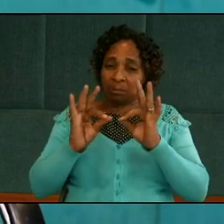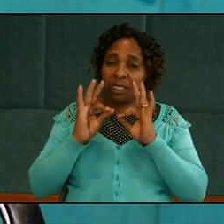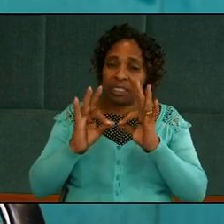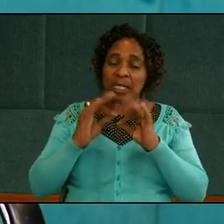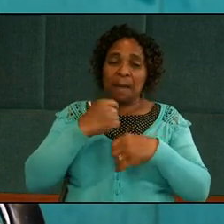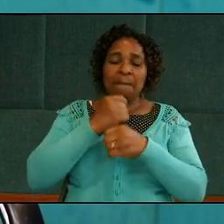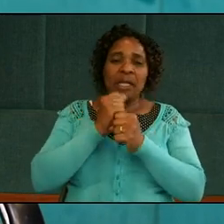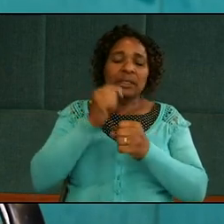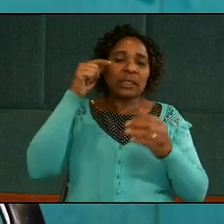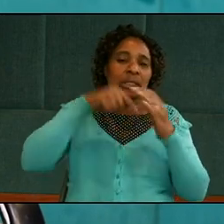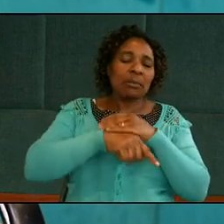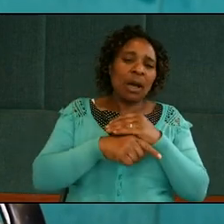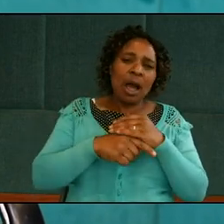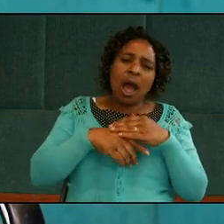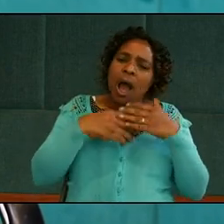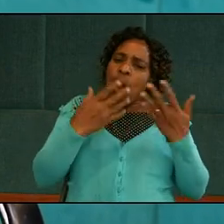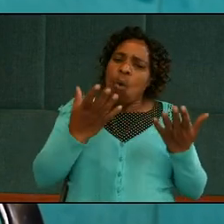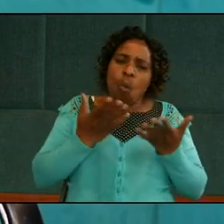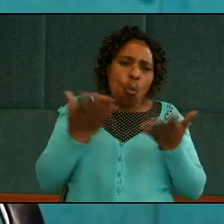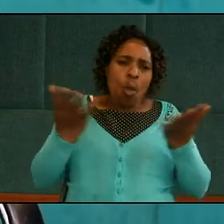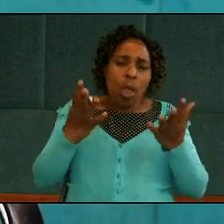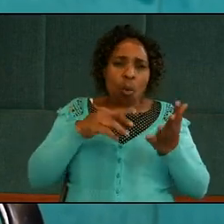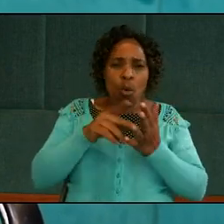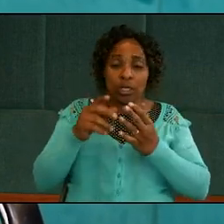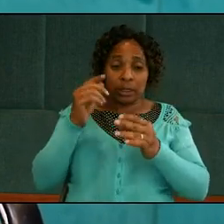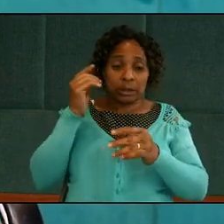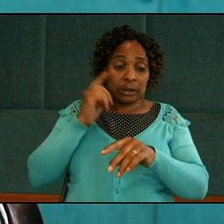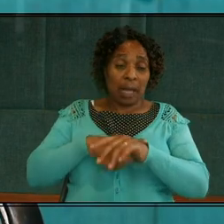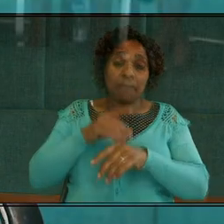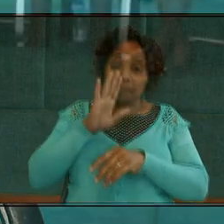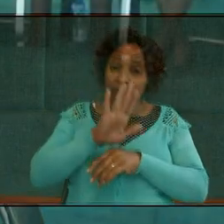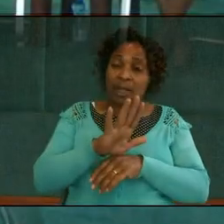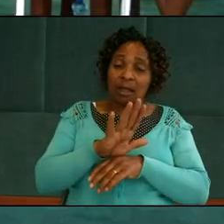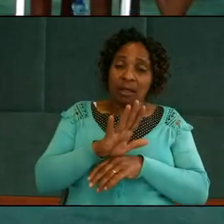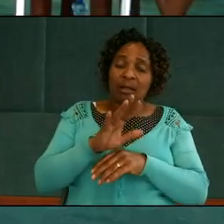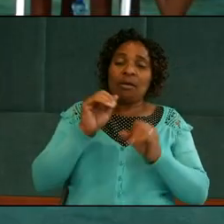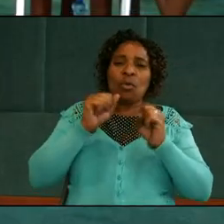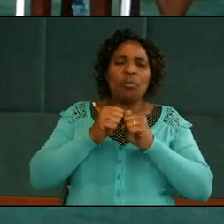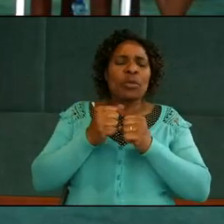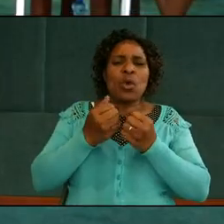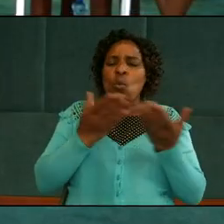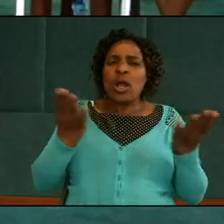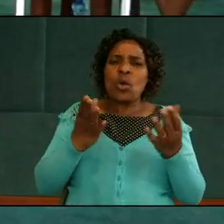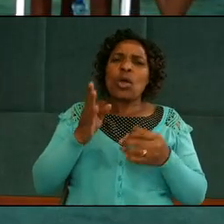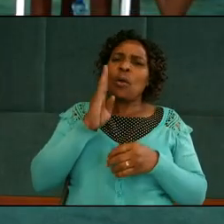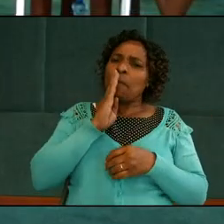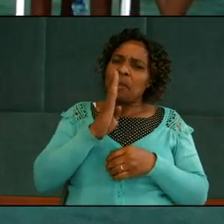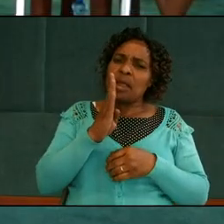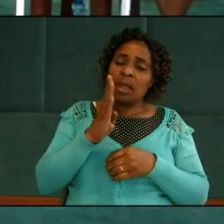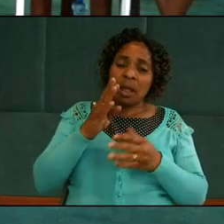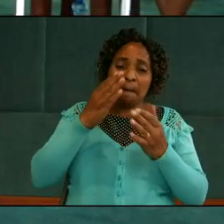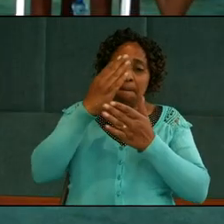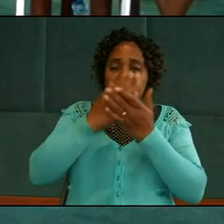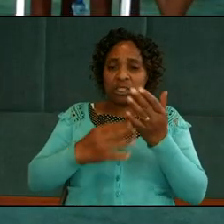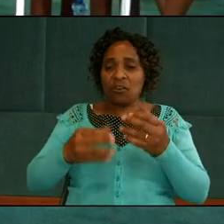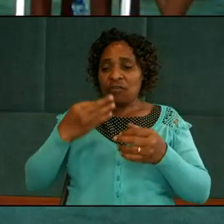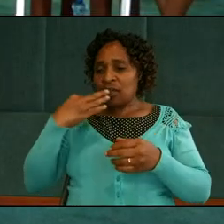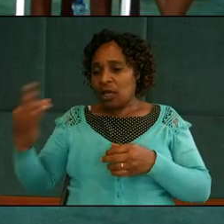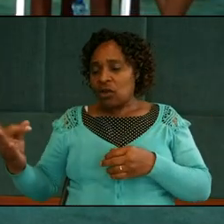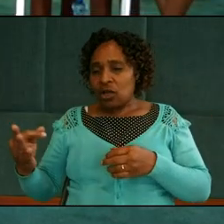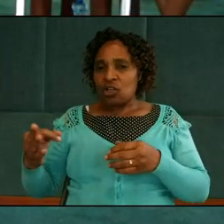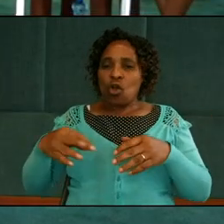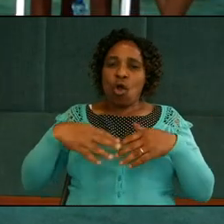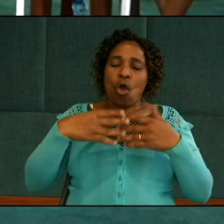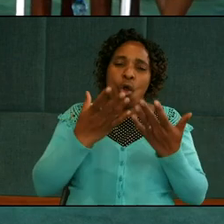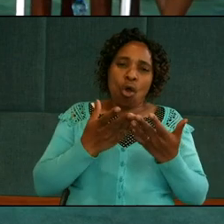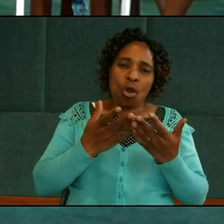to differ, where will we walk if we were in that time? Maybe Finley can answer that. Where will you be? Will you be a part of the 300, or